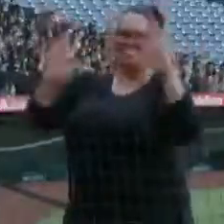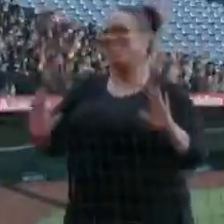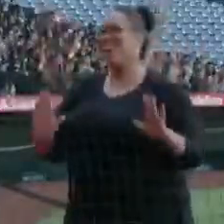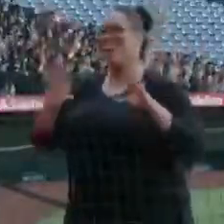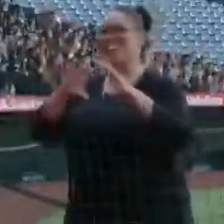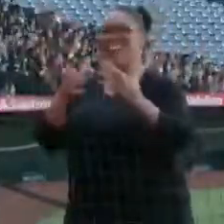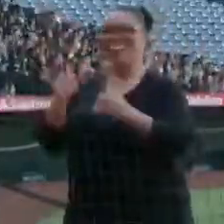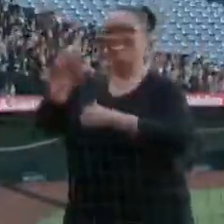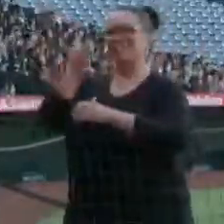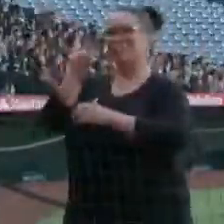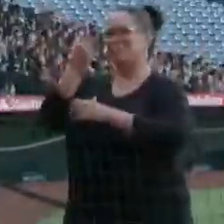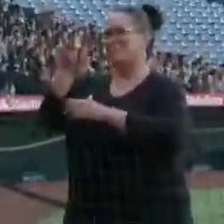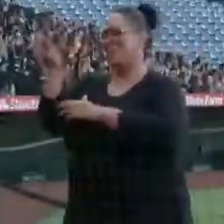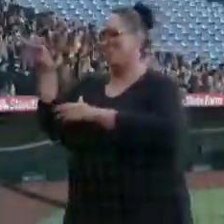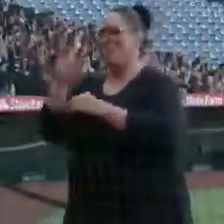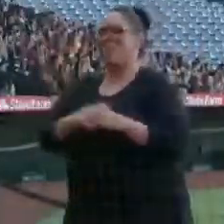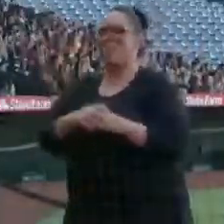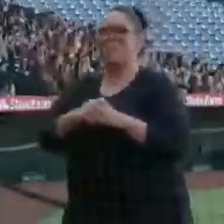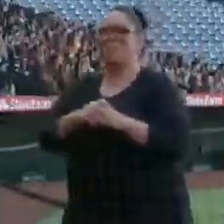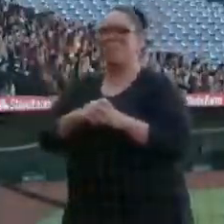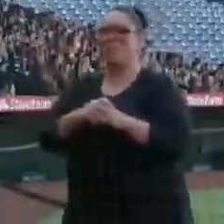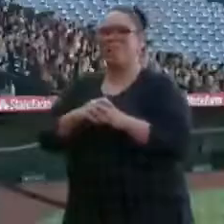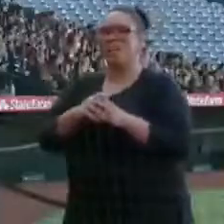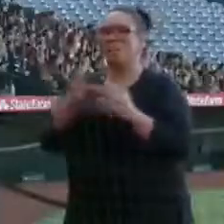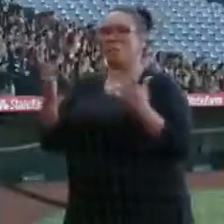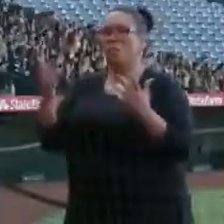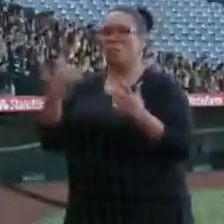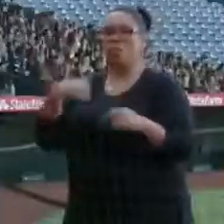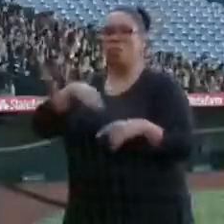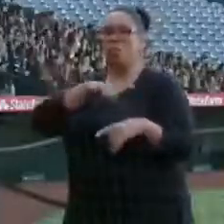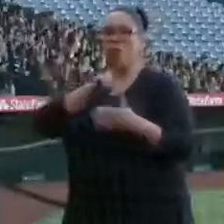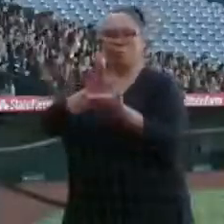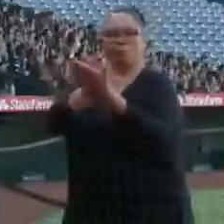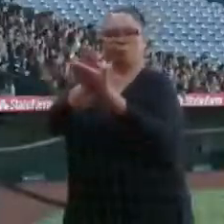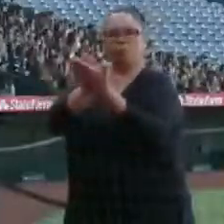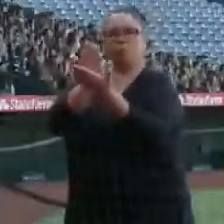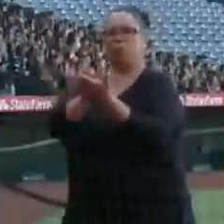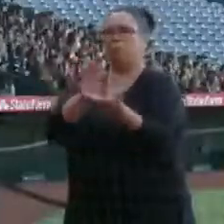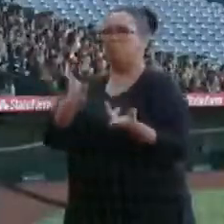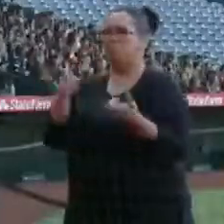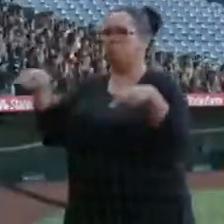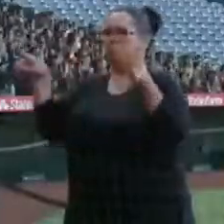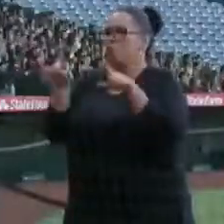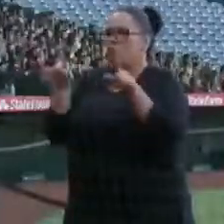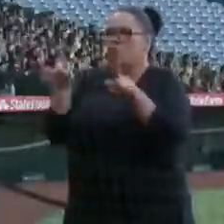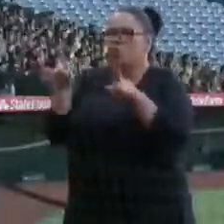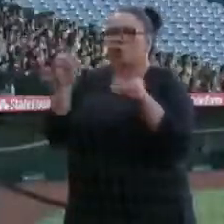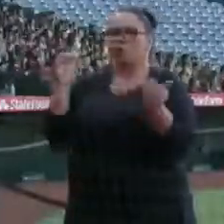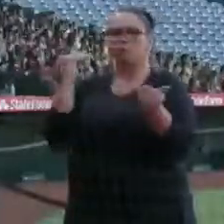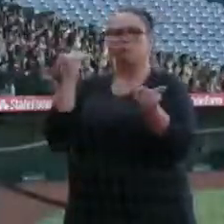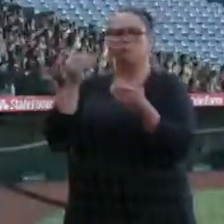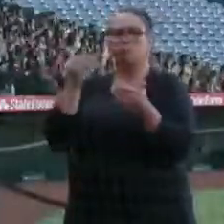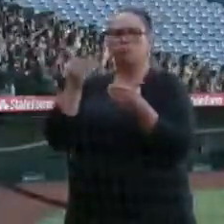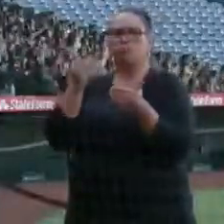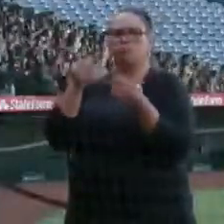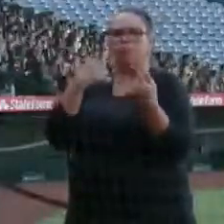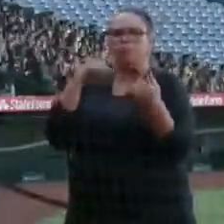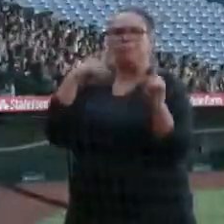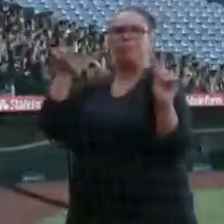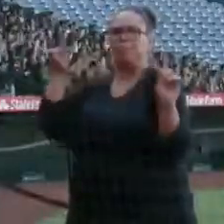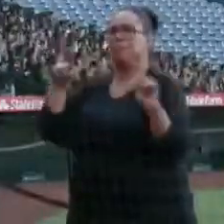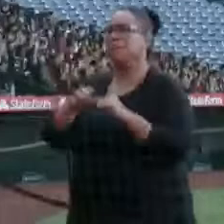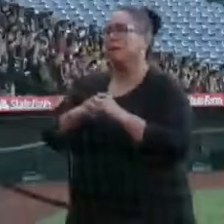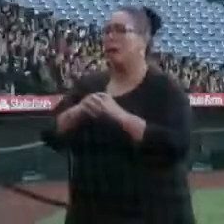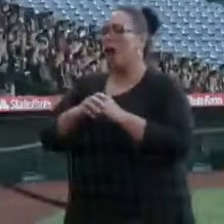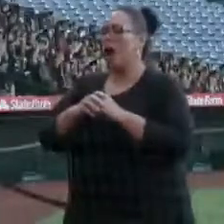2022. You have all come far away, and I applaud you for those small successes that helped you achieve your large goals.